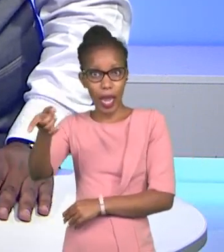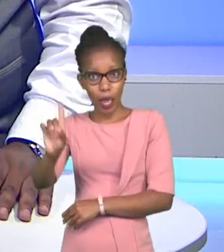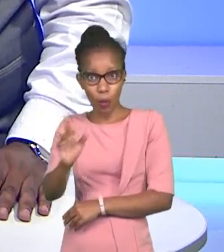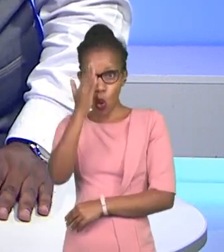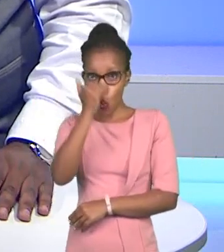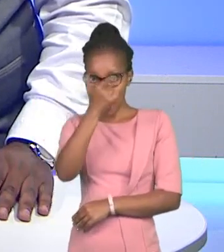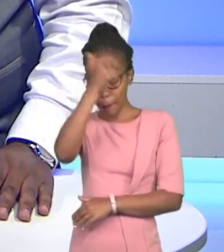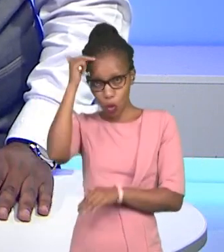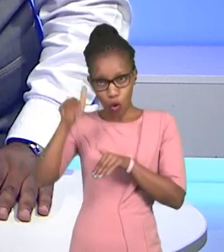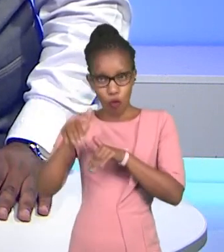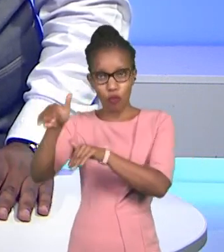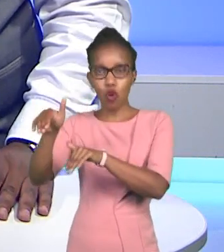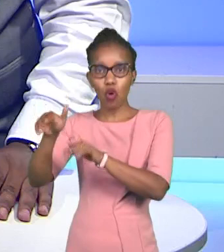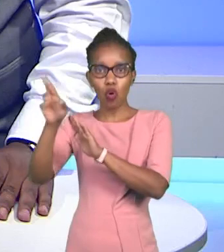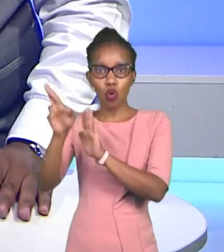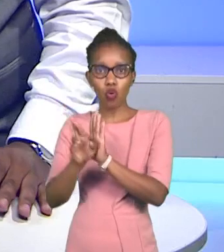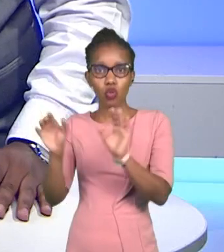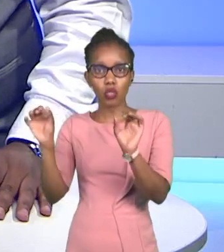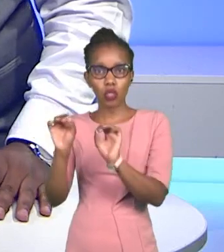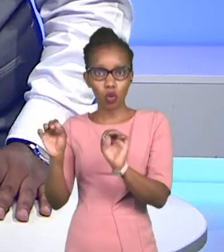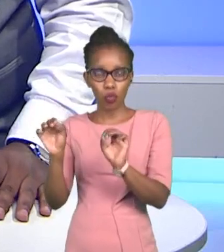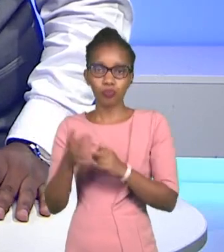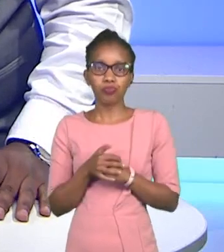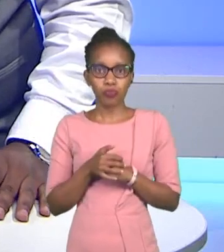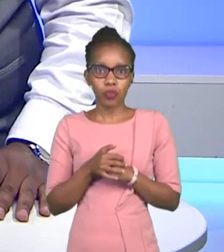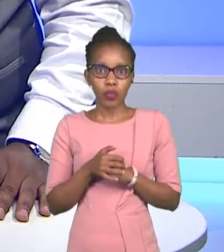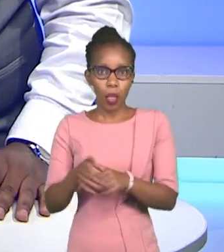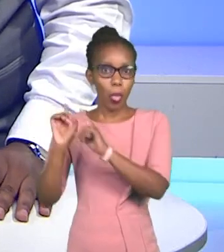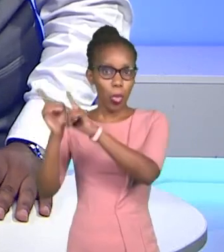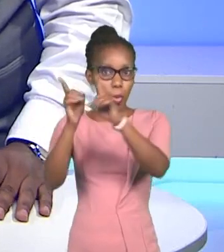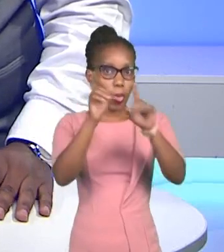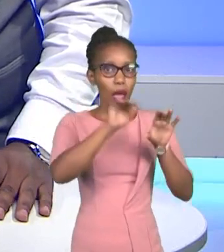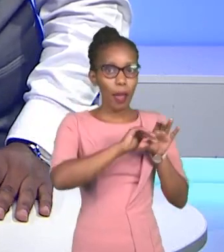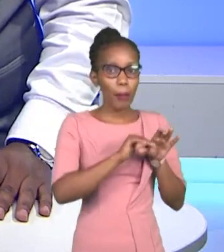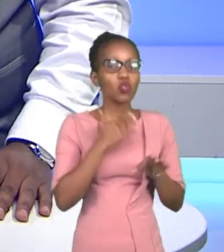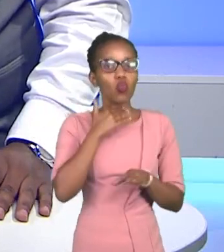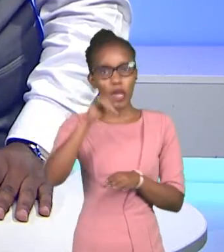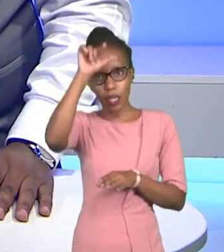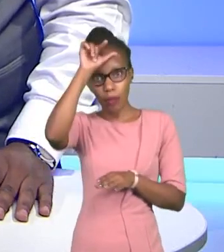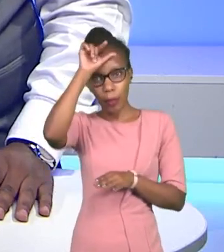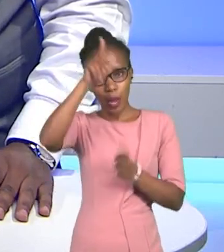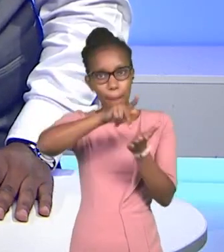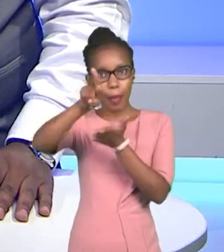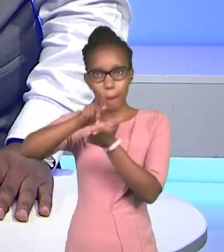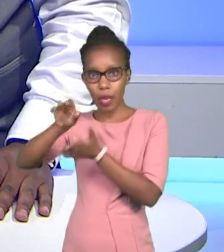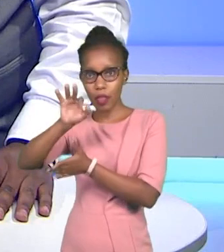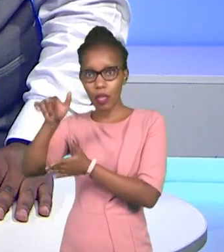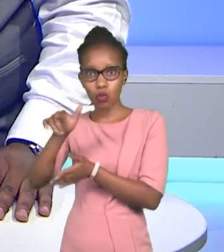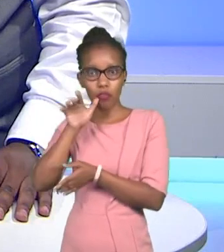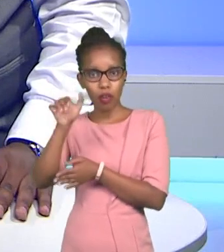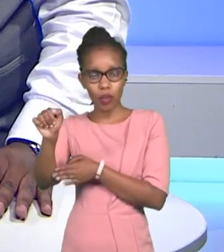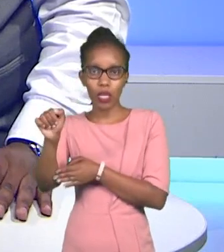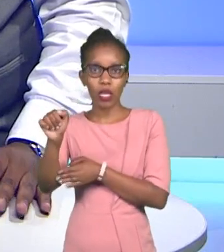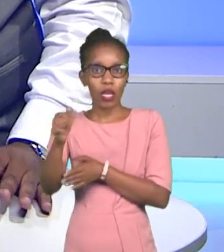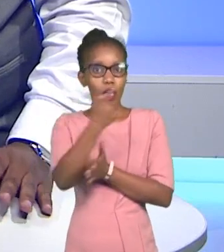against COVID-19 measures instituted by President Kenyatta. The Tangatanga members now want the government to offer stipends of at least 3,500